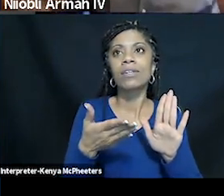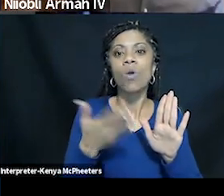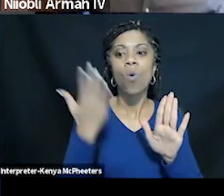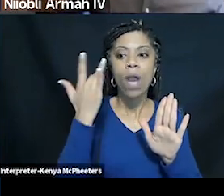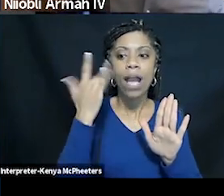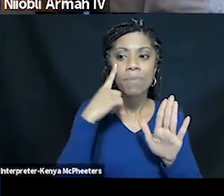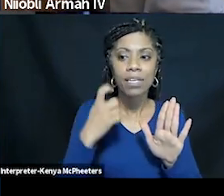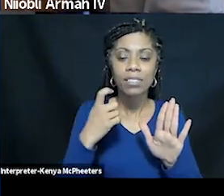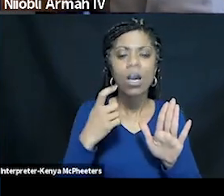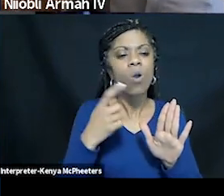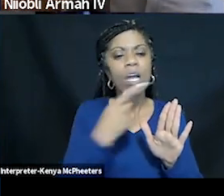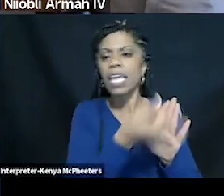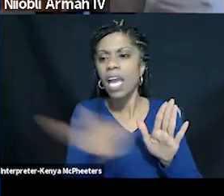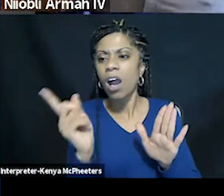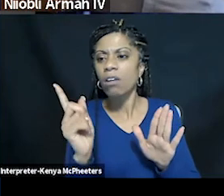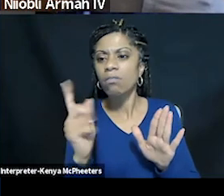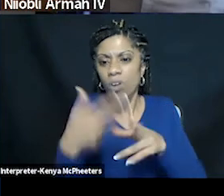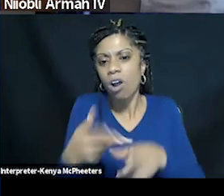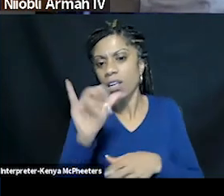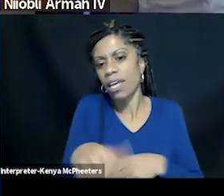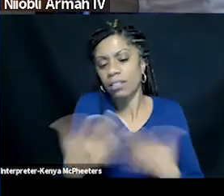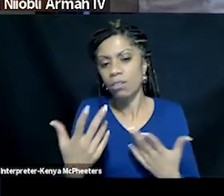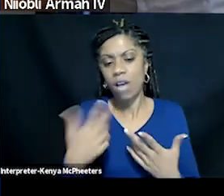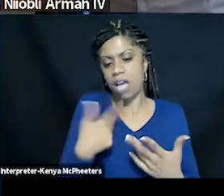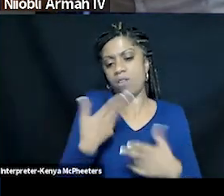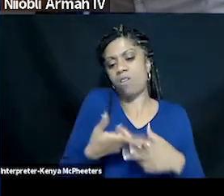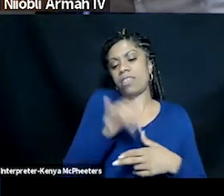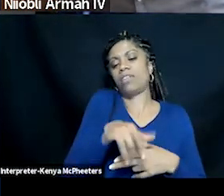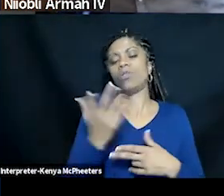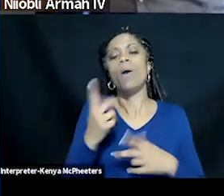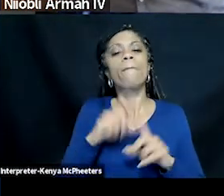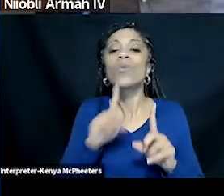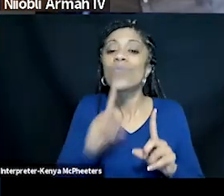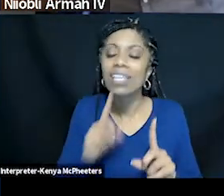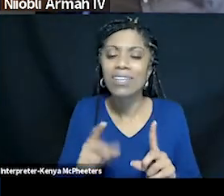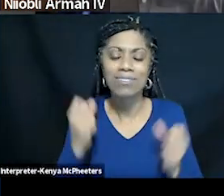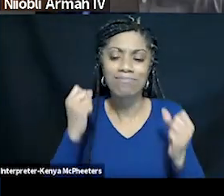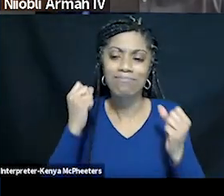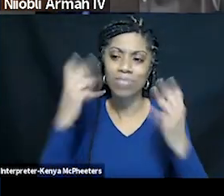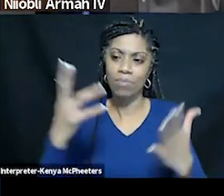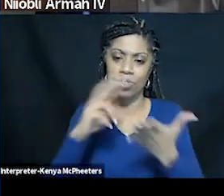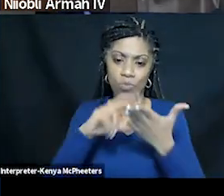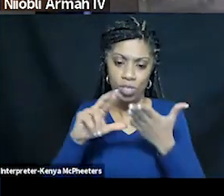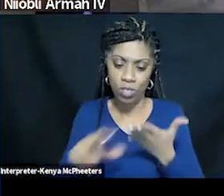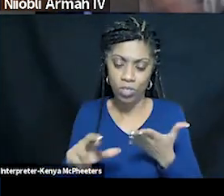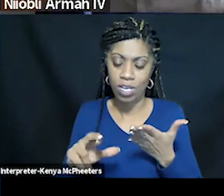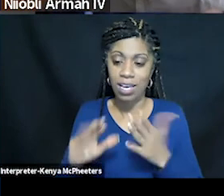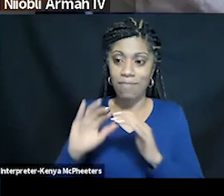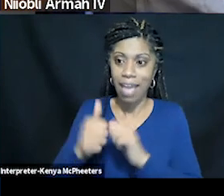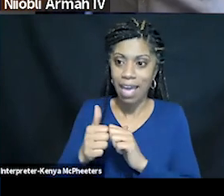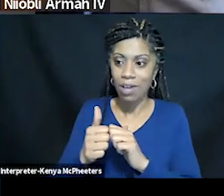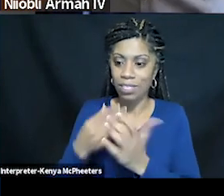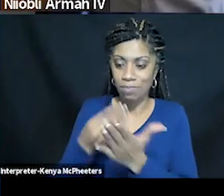open up our network a little bit more, we would understand that like, oh, there's tons of research out there about the origins of these money. And